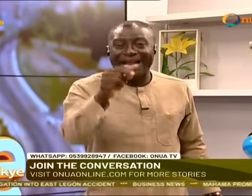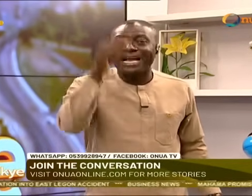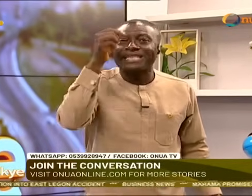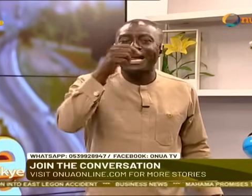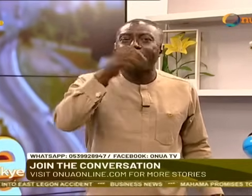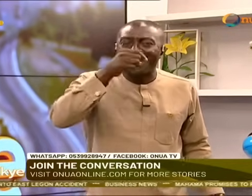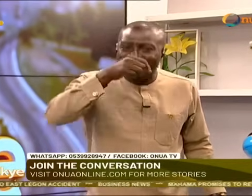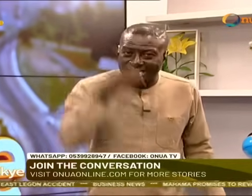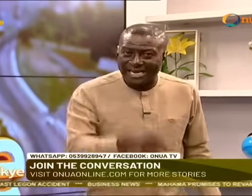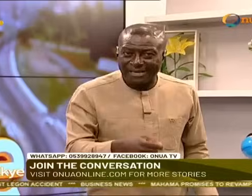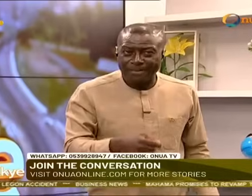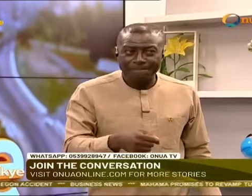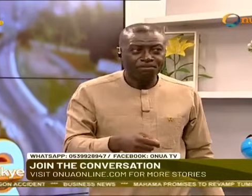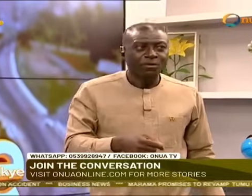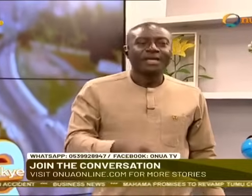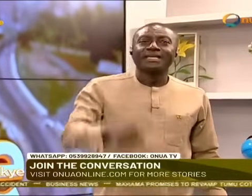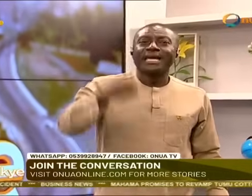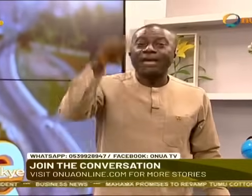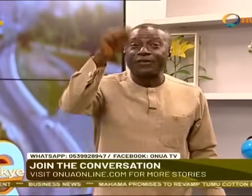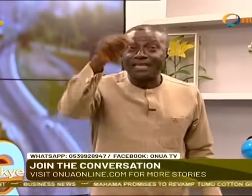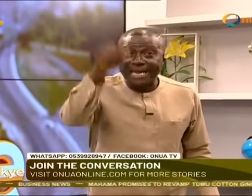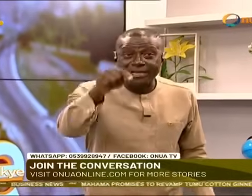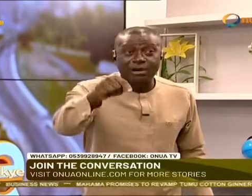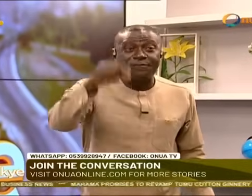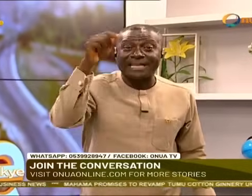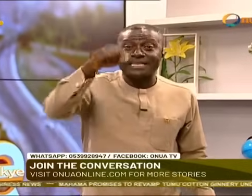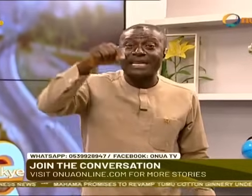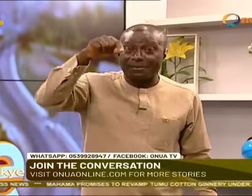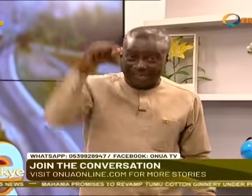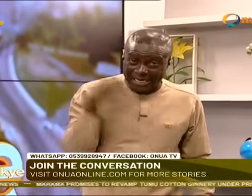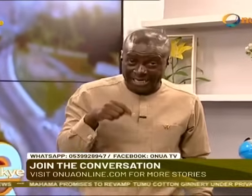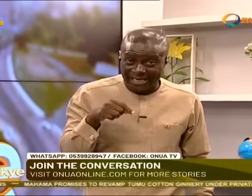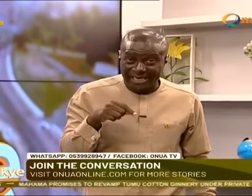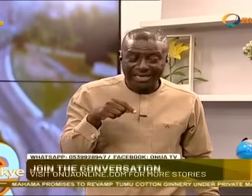Now, Faye, you catch that by and say, if indeed you are